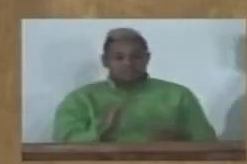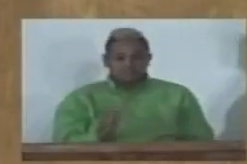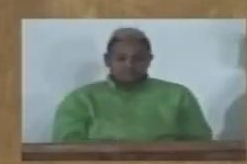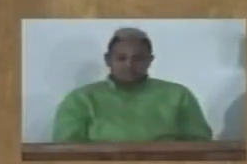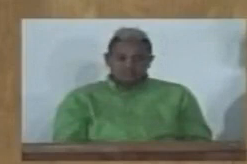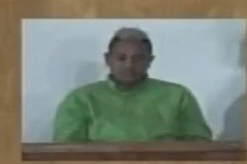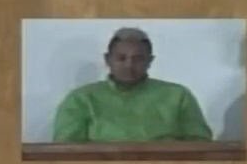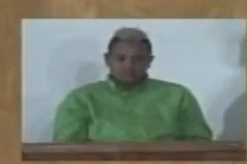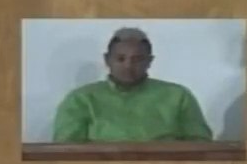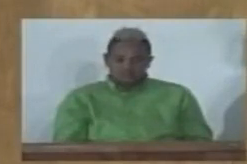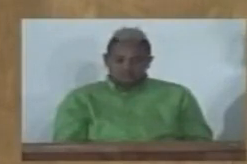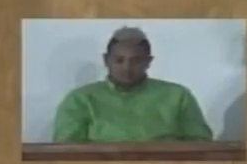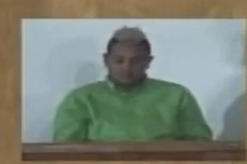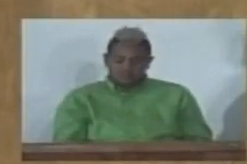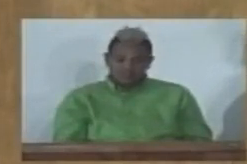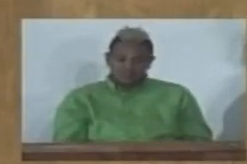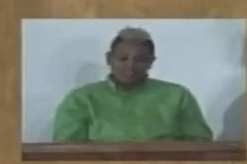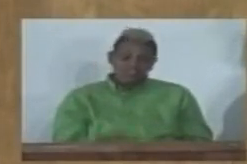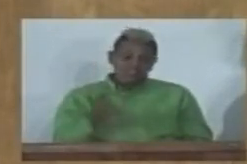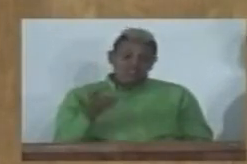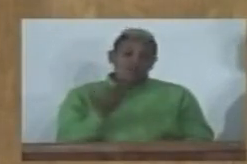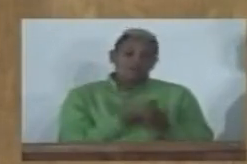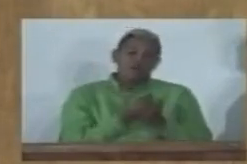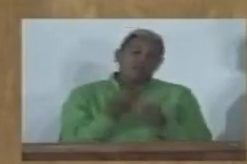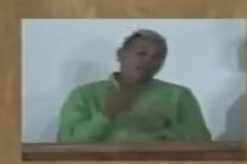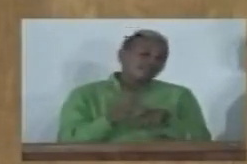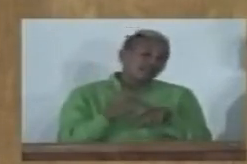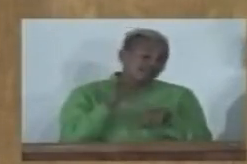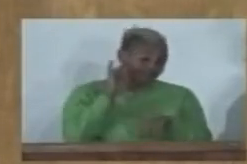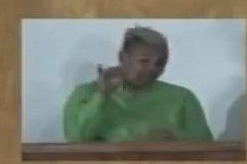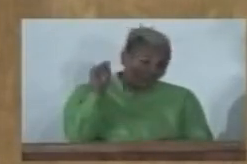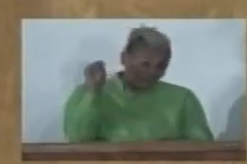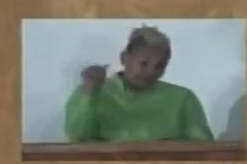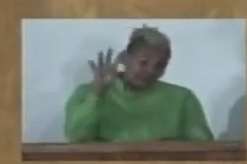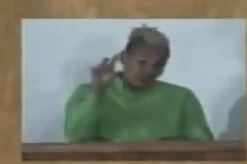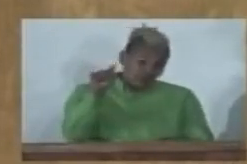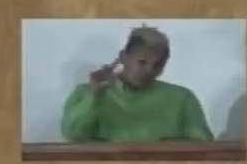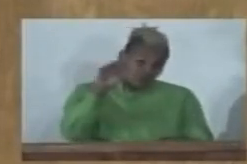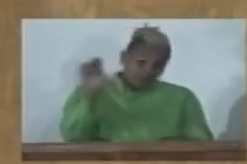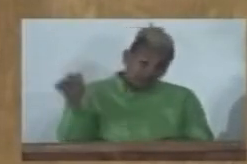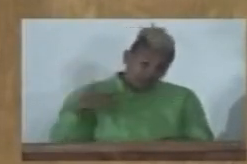there money available for this payout? In fact,